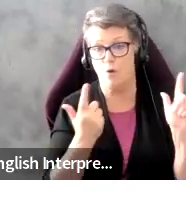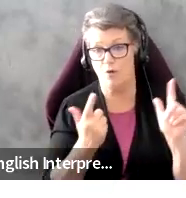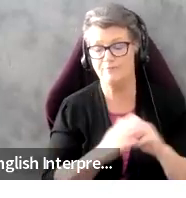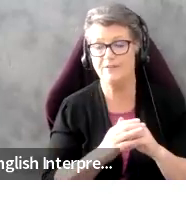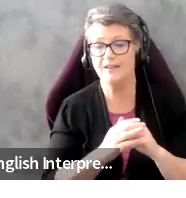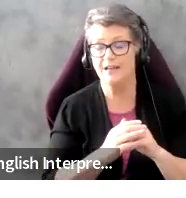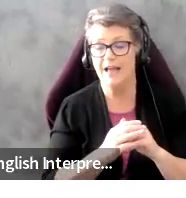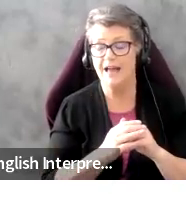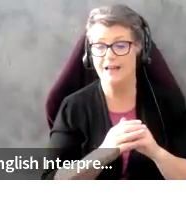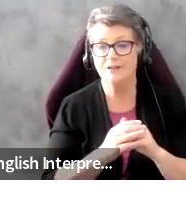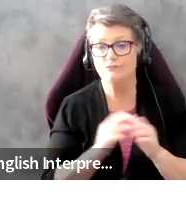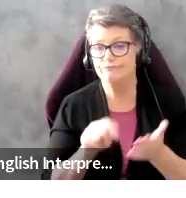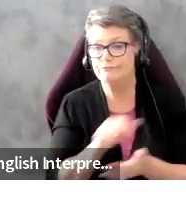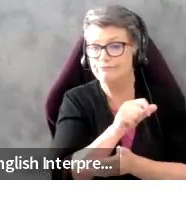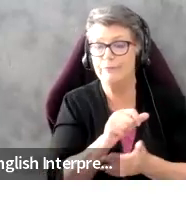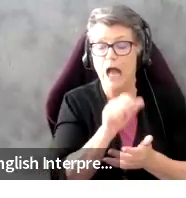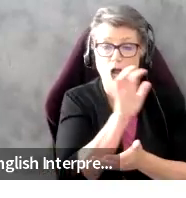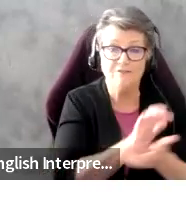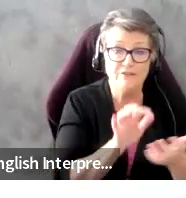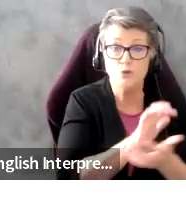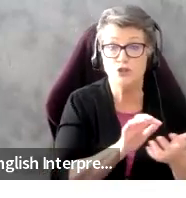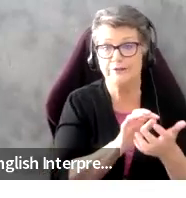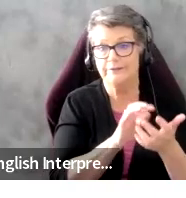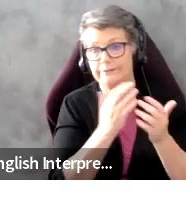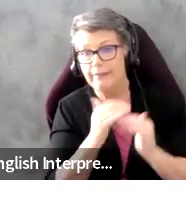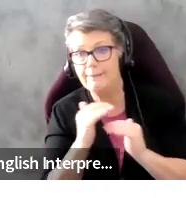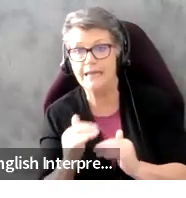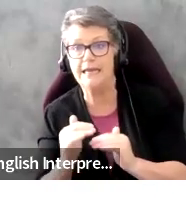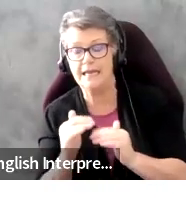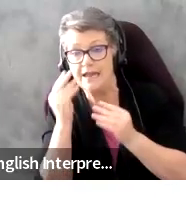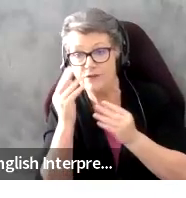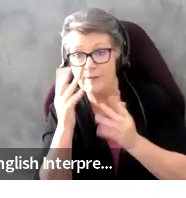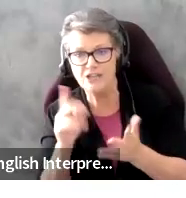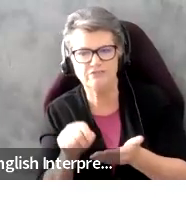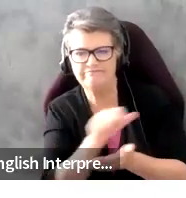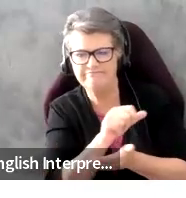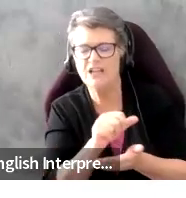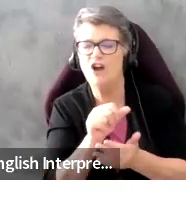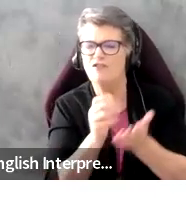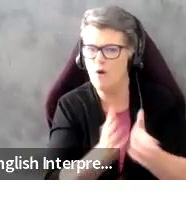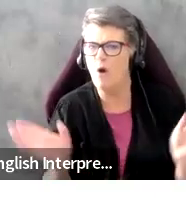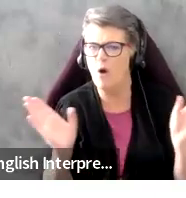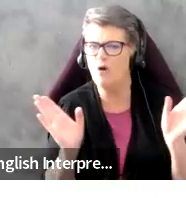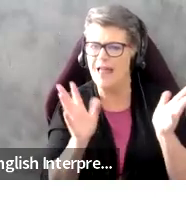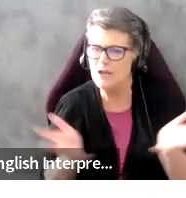limiting confusion and increasing the ability for everyone to know and understand how to build the educational settings that